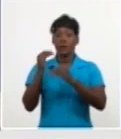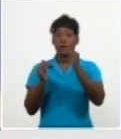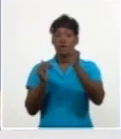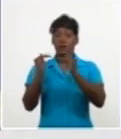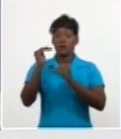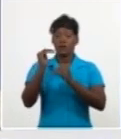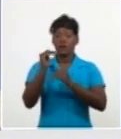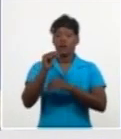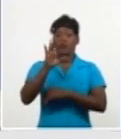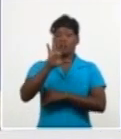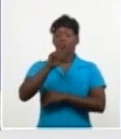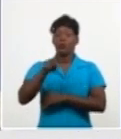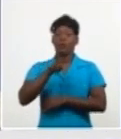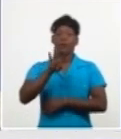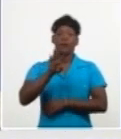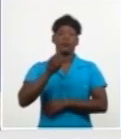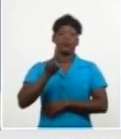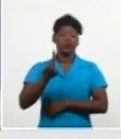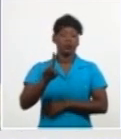5.41.